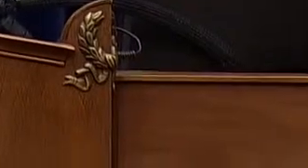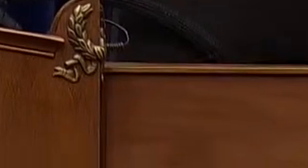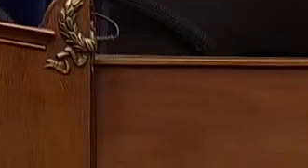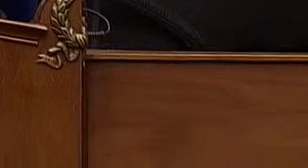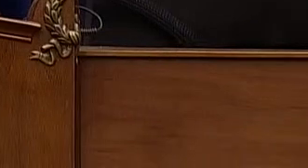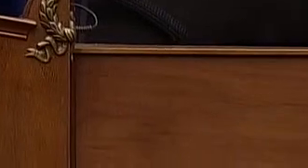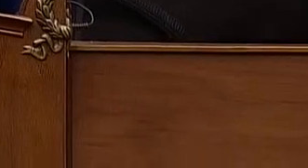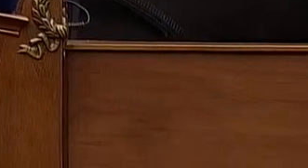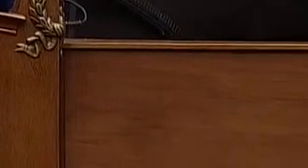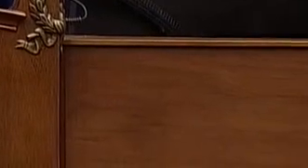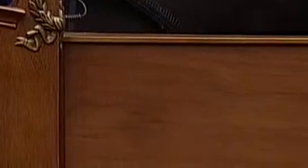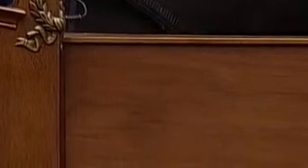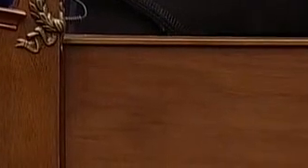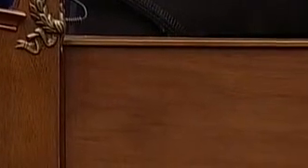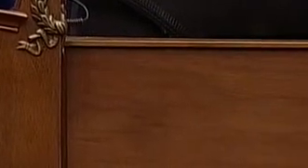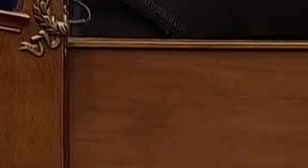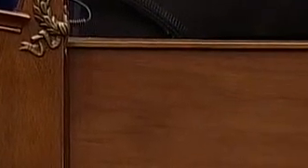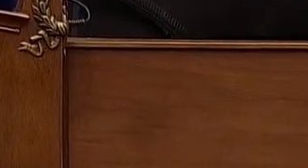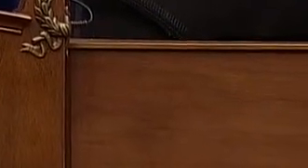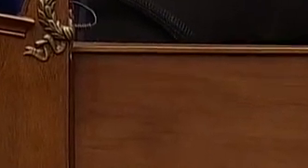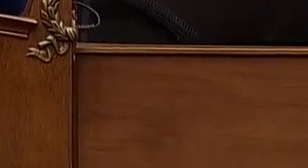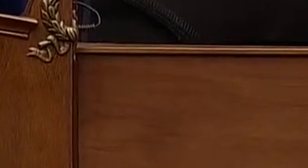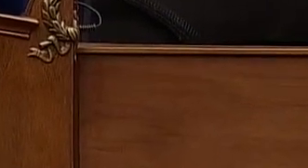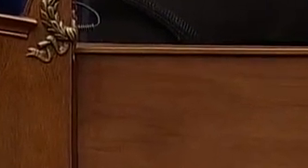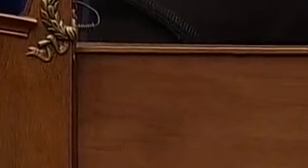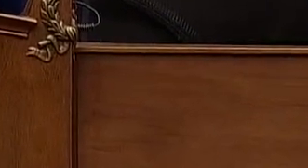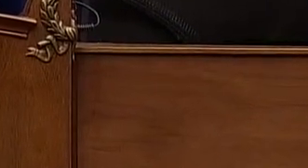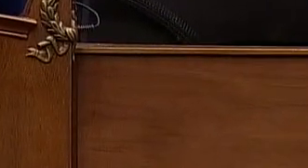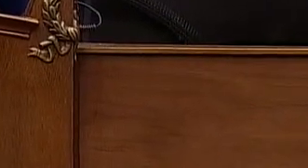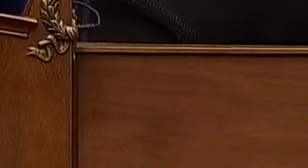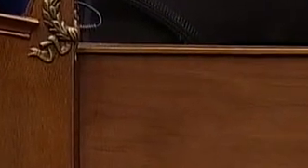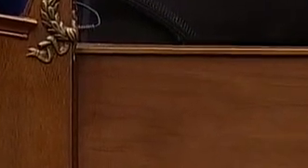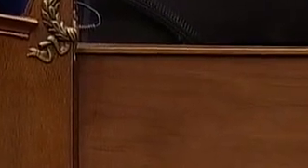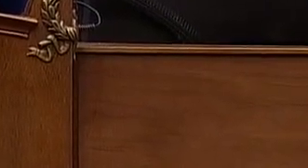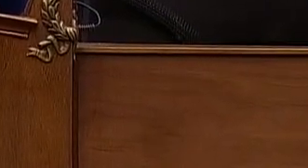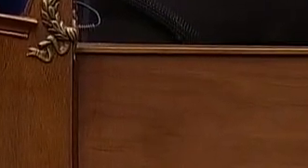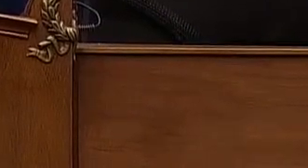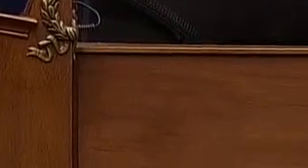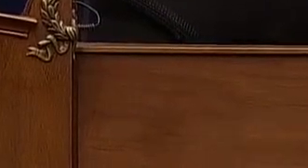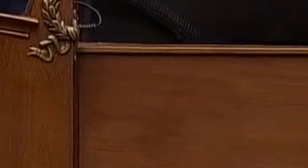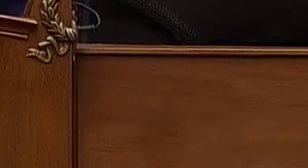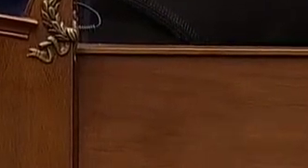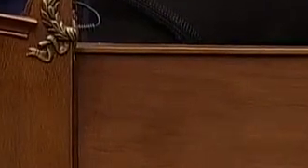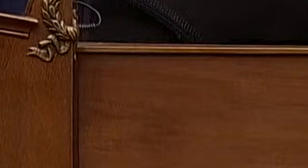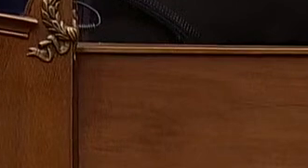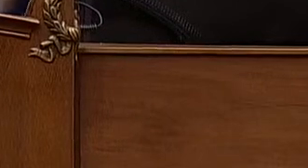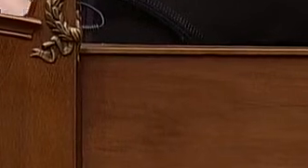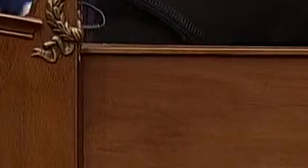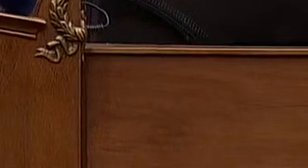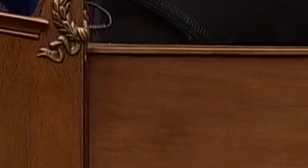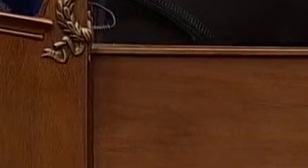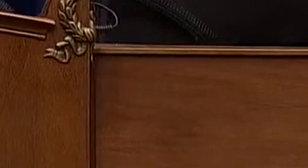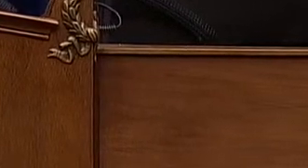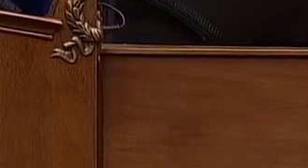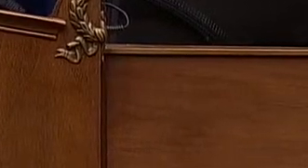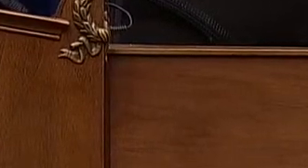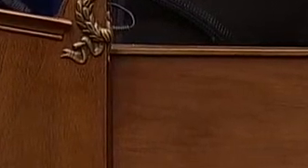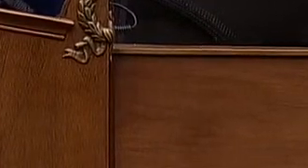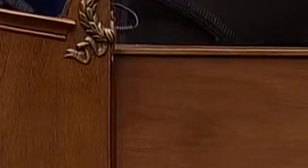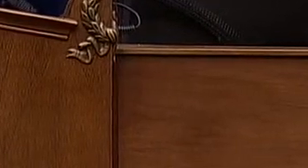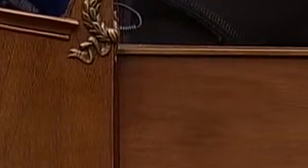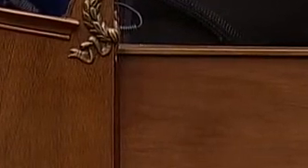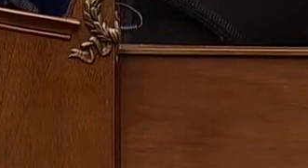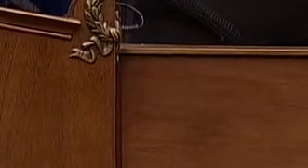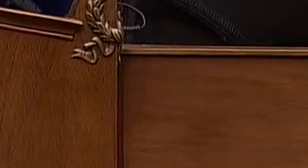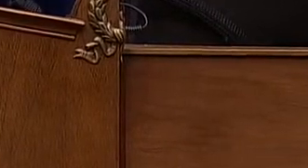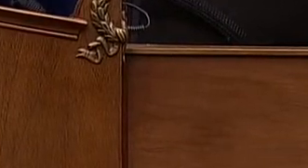this Congress not to right this wrong. Thank you again for allowing us to speak, and I'm happy to answer your questions.